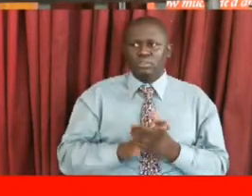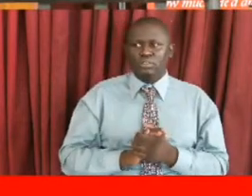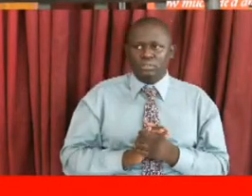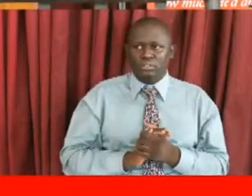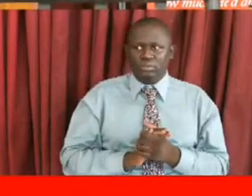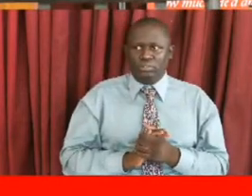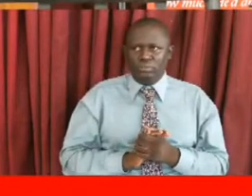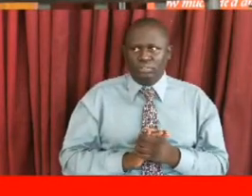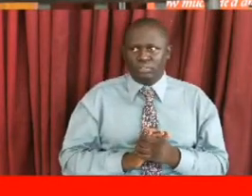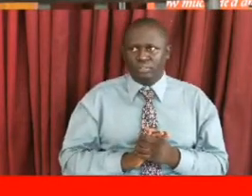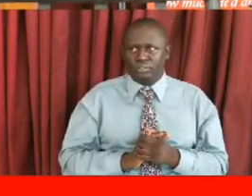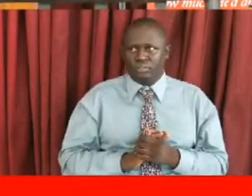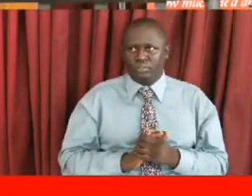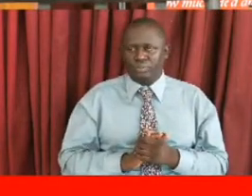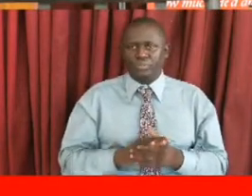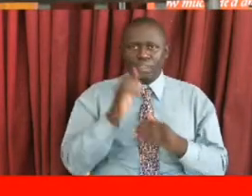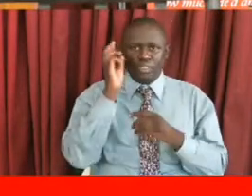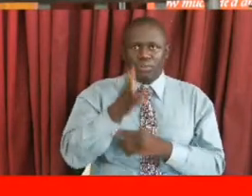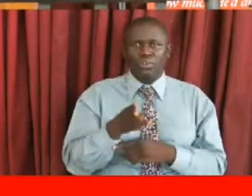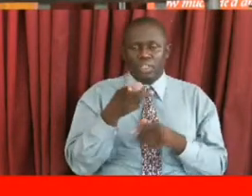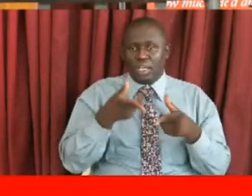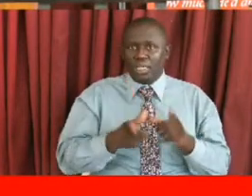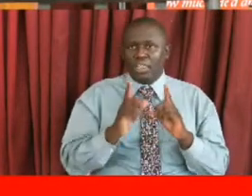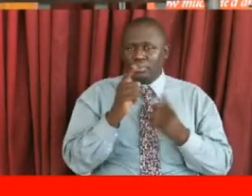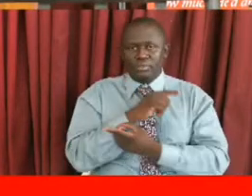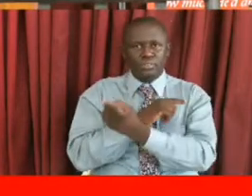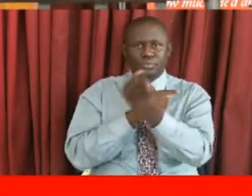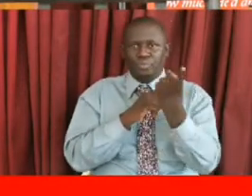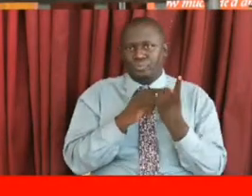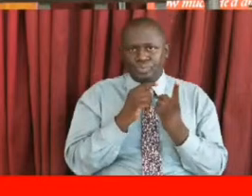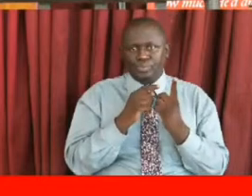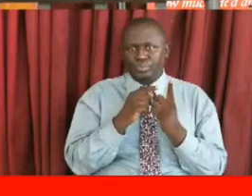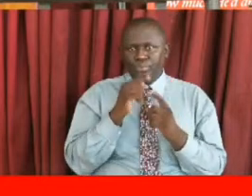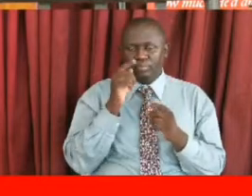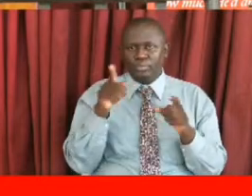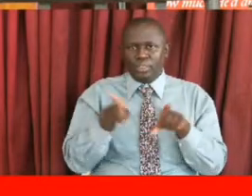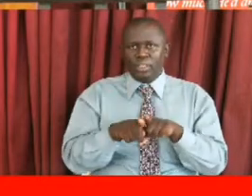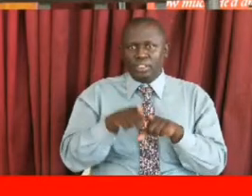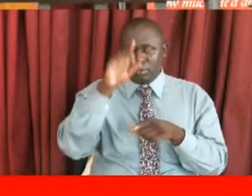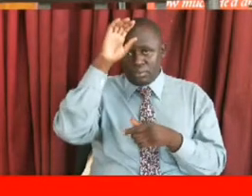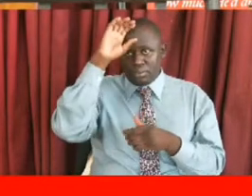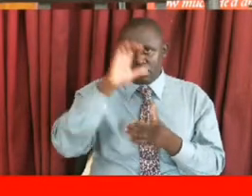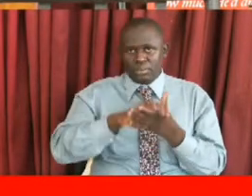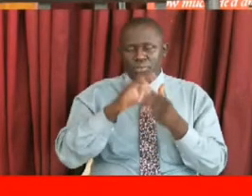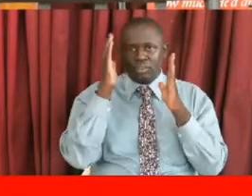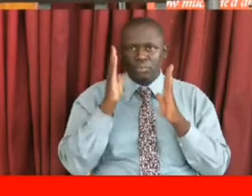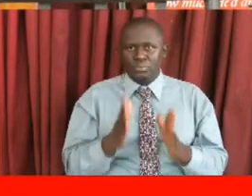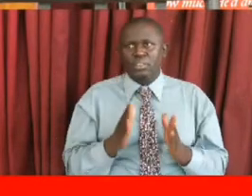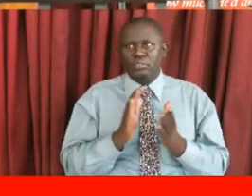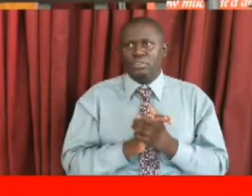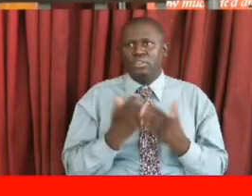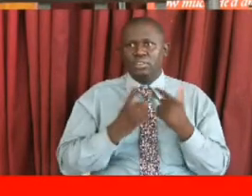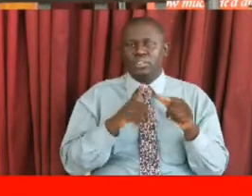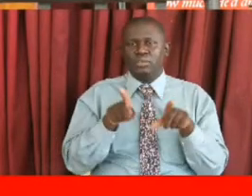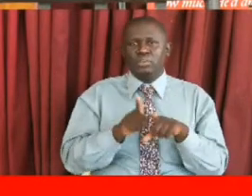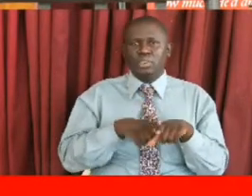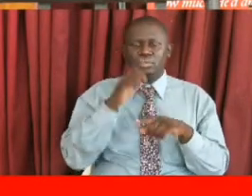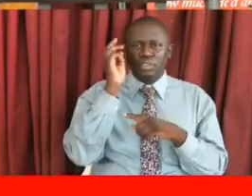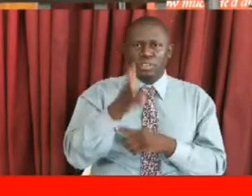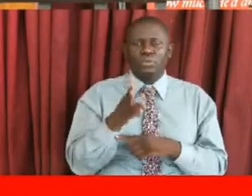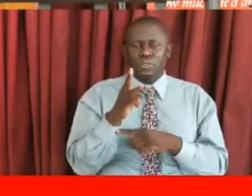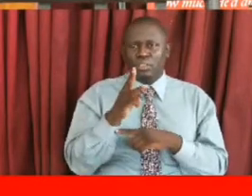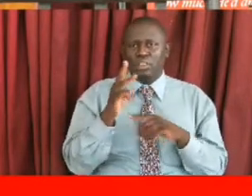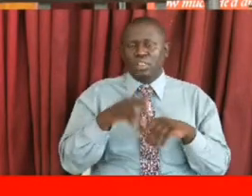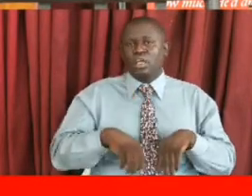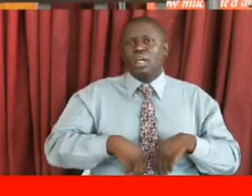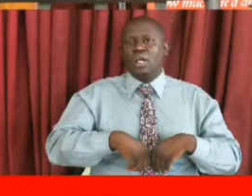religion he will allow you he will allow you to be a believer he'll allow you to lengthen your